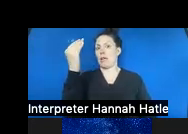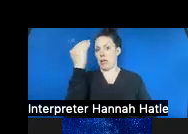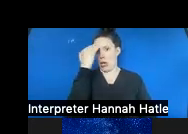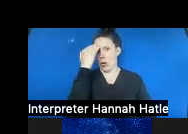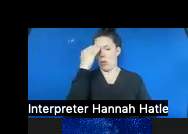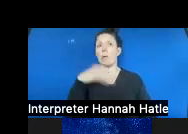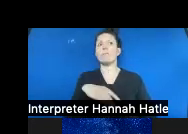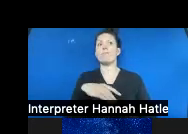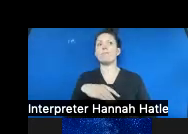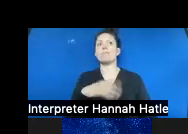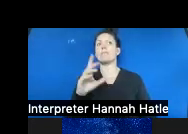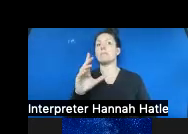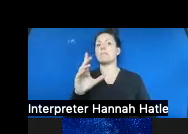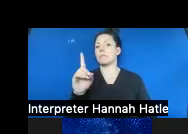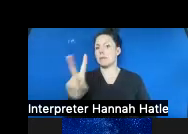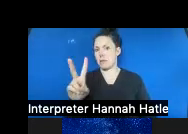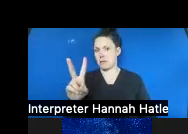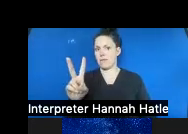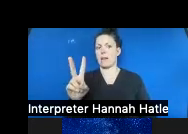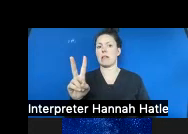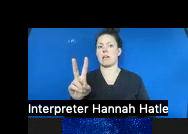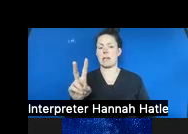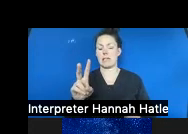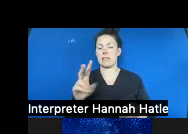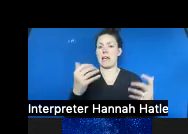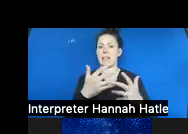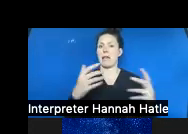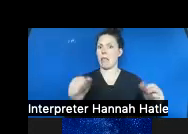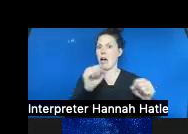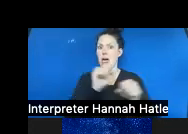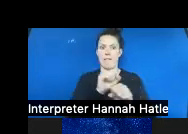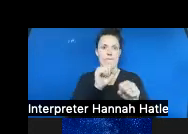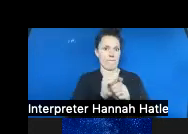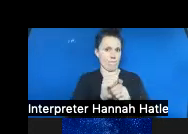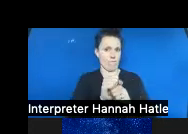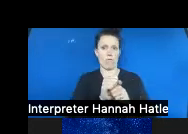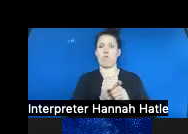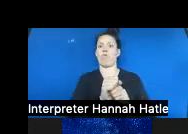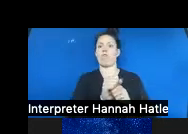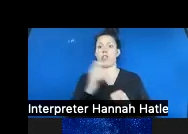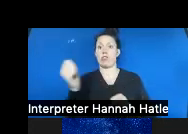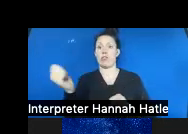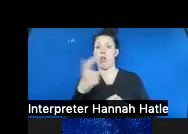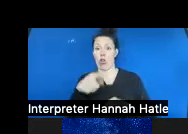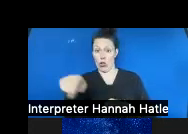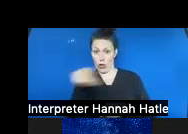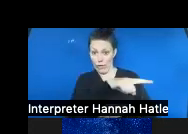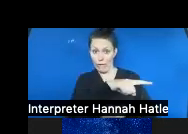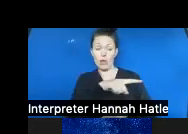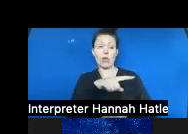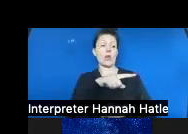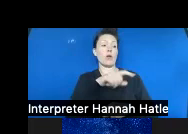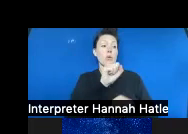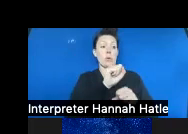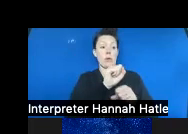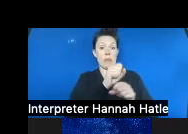domestic violence, we're doing a lot of work. The world, our movement, all of you, all of our field and our